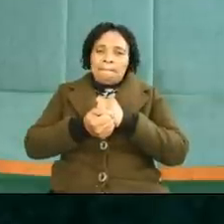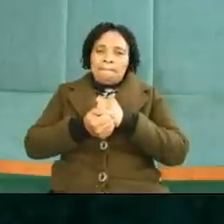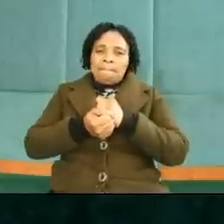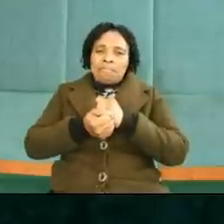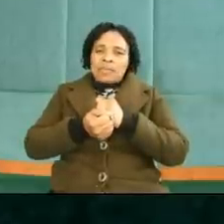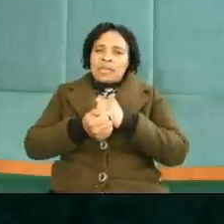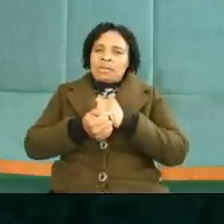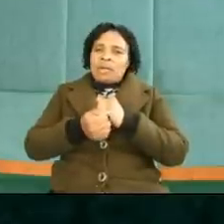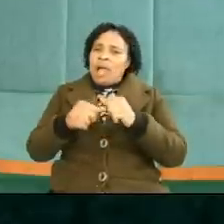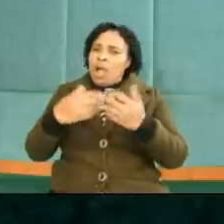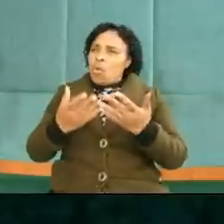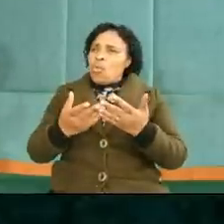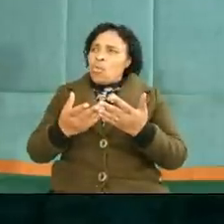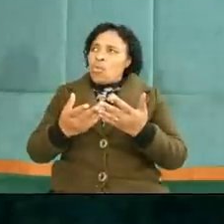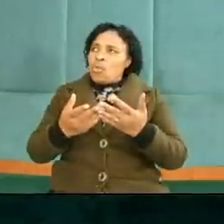What mission, preacher? Oh,